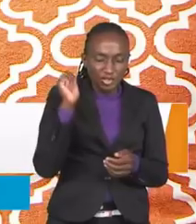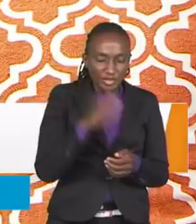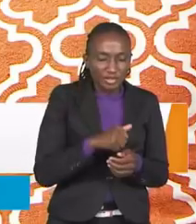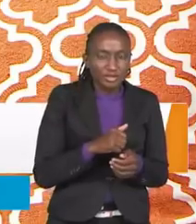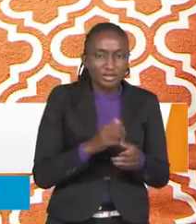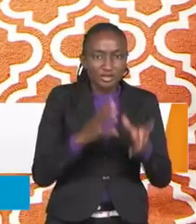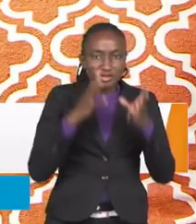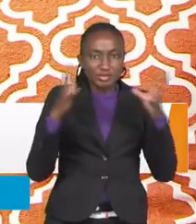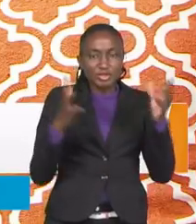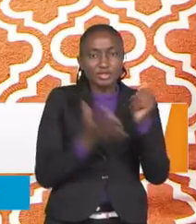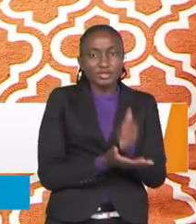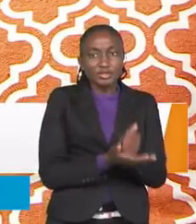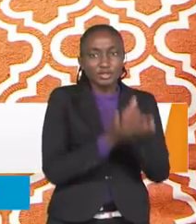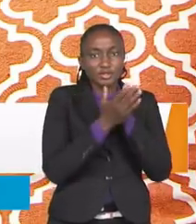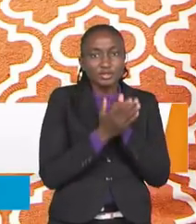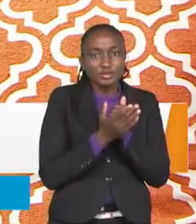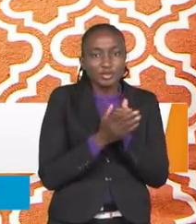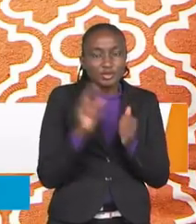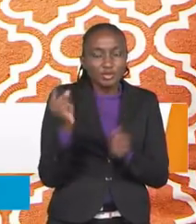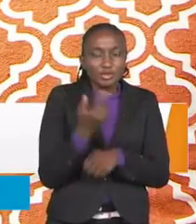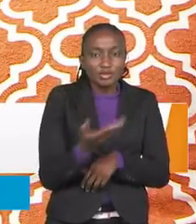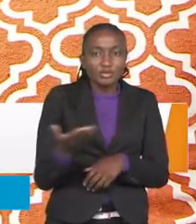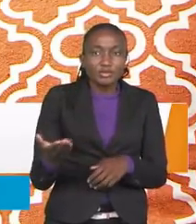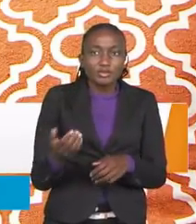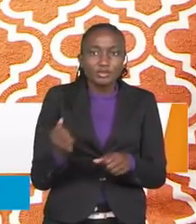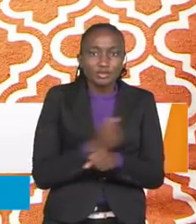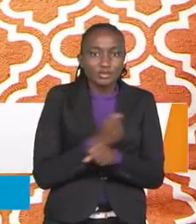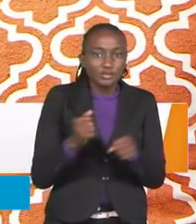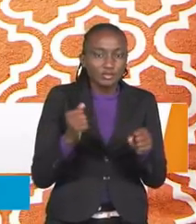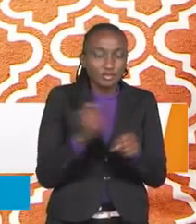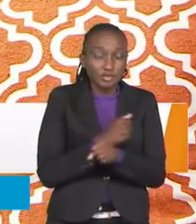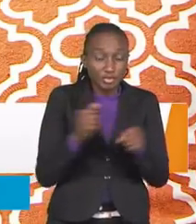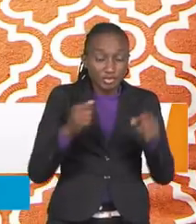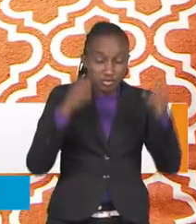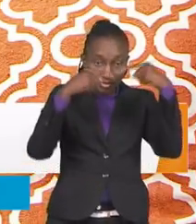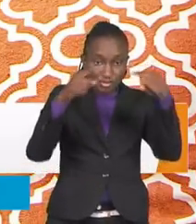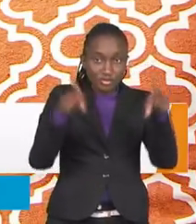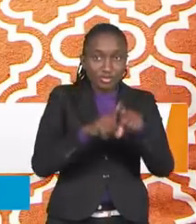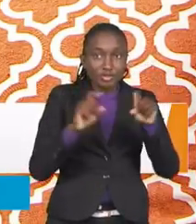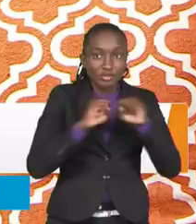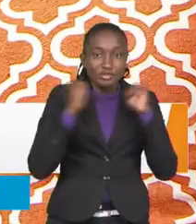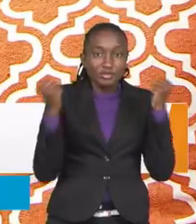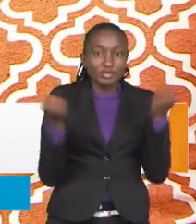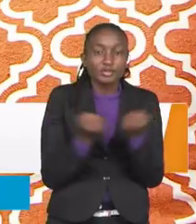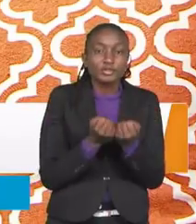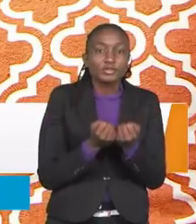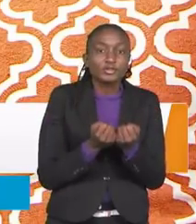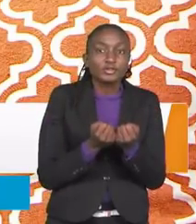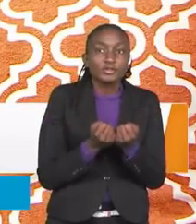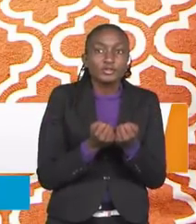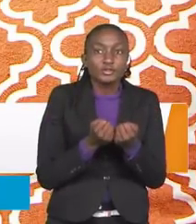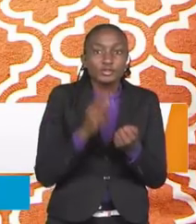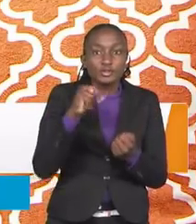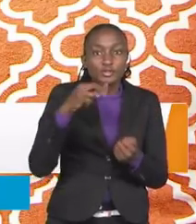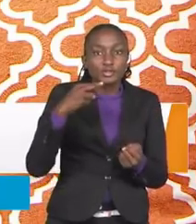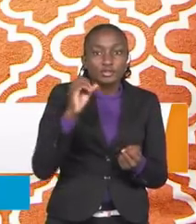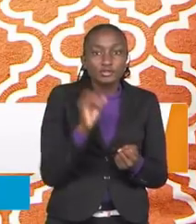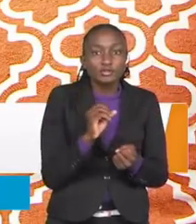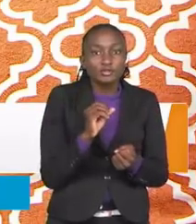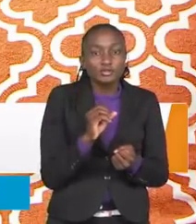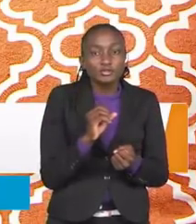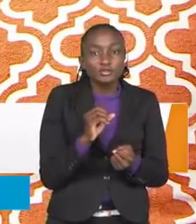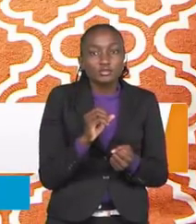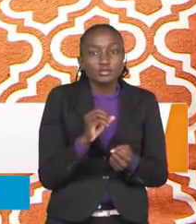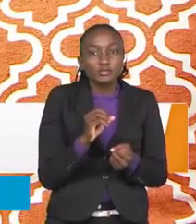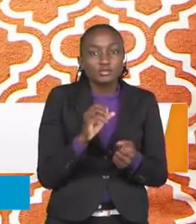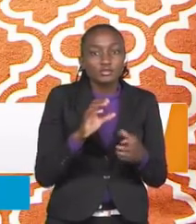Wow. Actually, one of the things, Nick, that you cannot succeed as an organization, let alone an NGO,